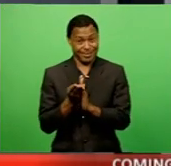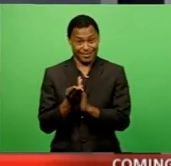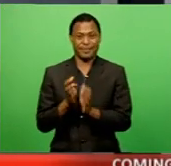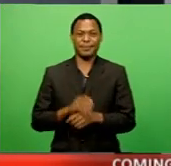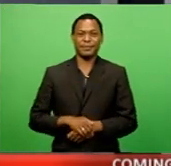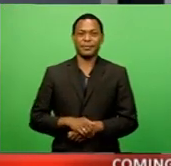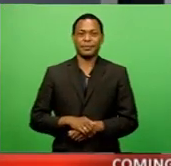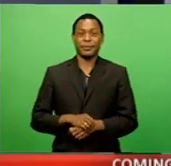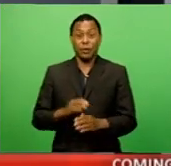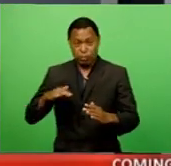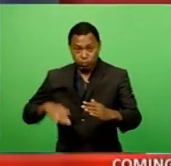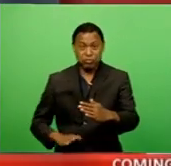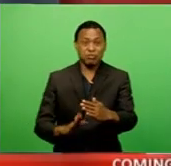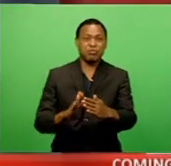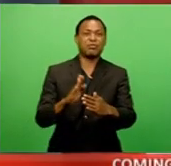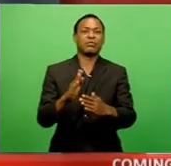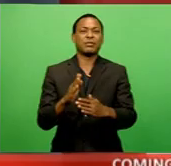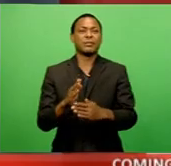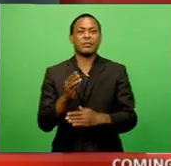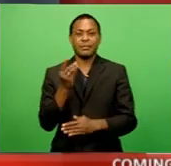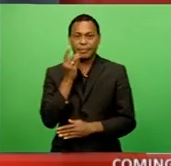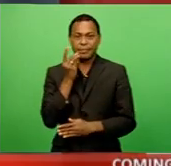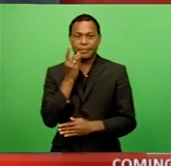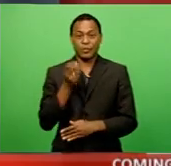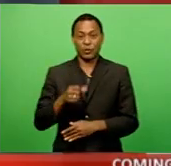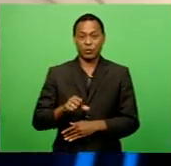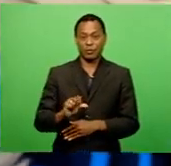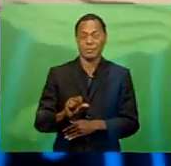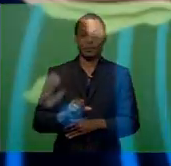and growth in mobile money use.